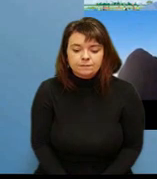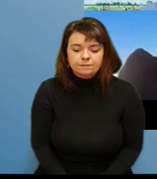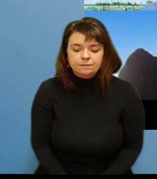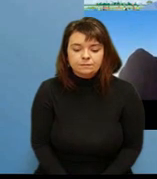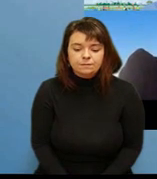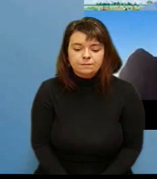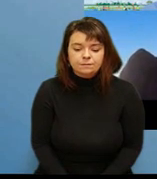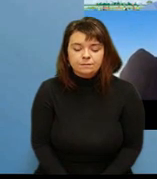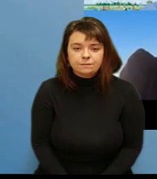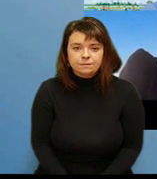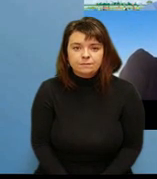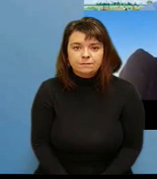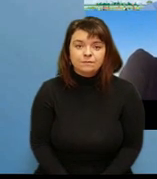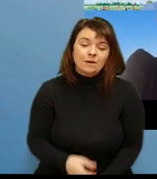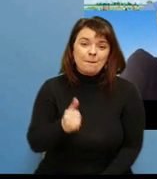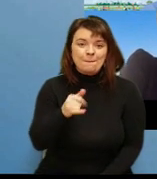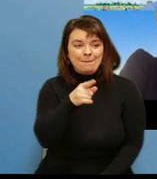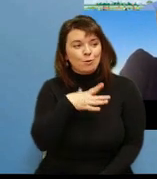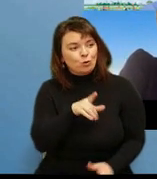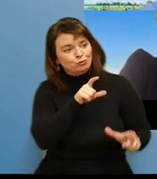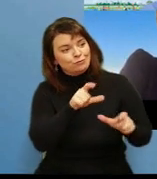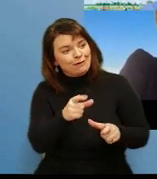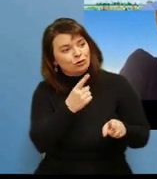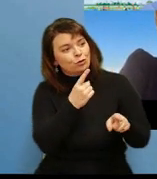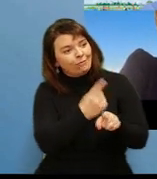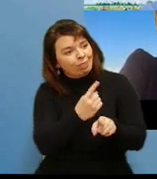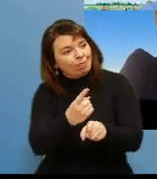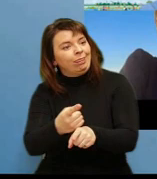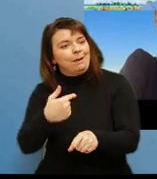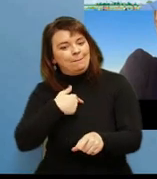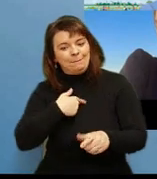You may wish to continue speaking while I open the paper.